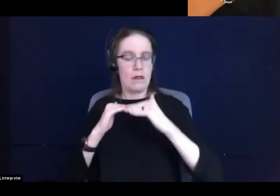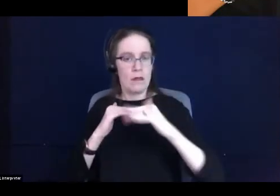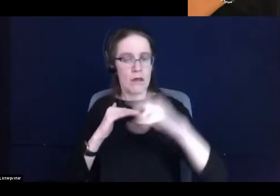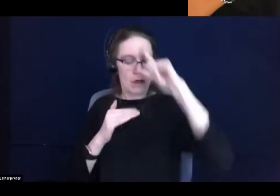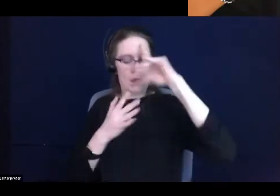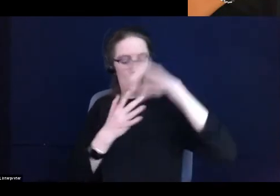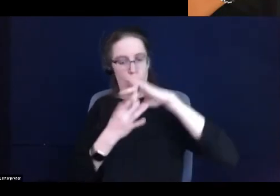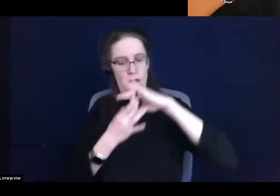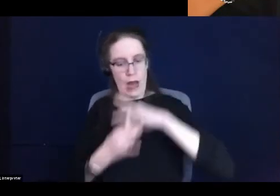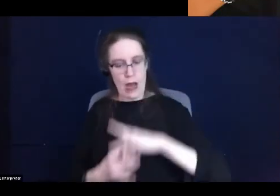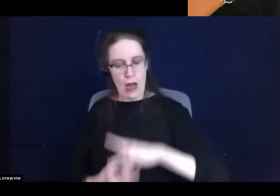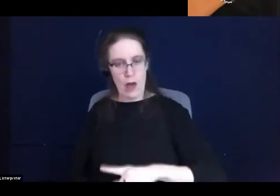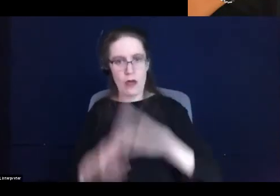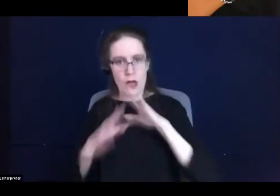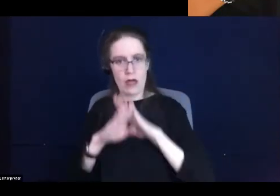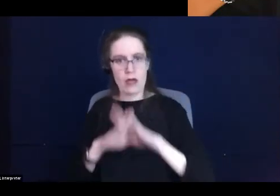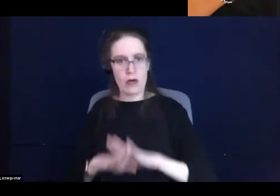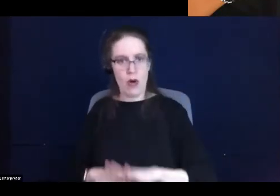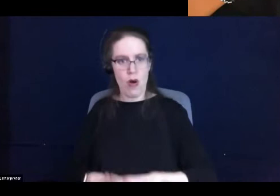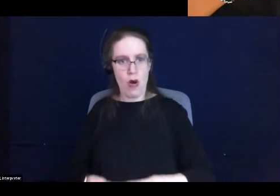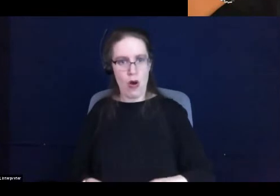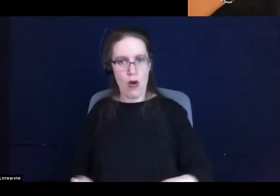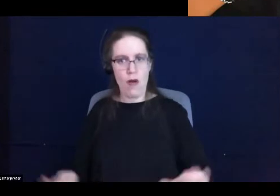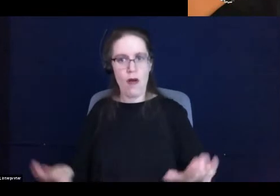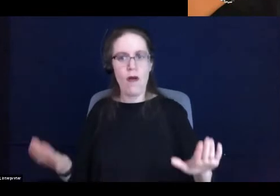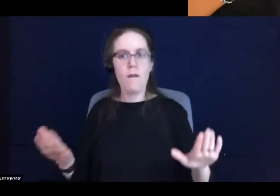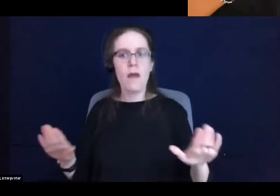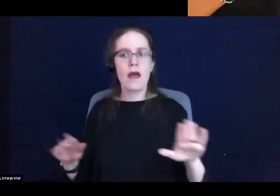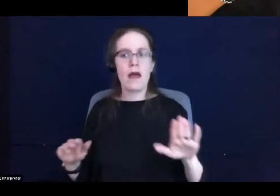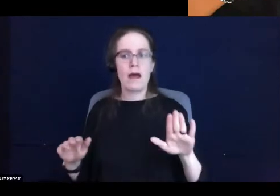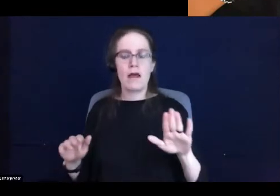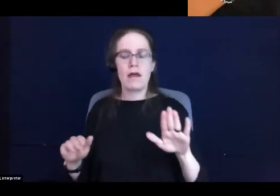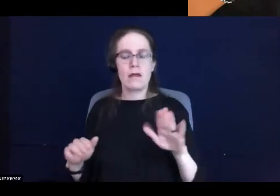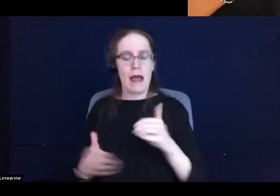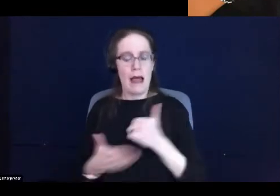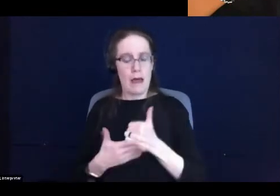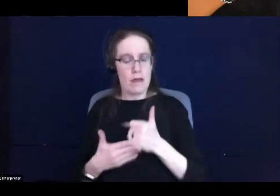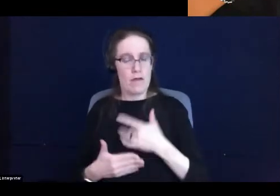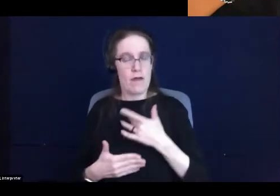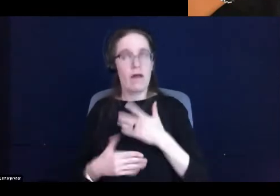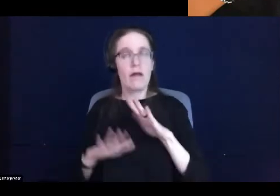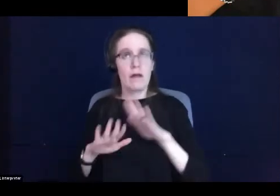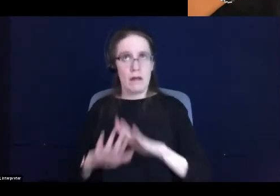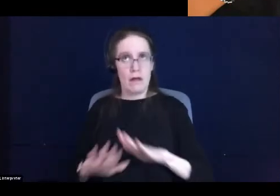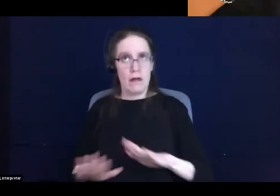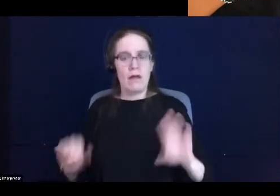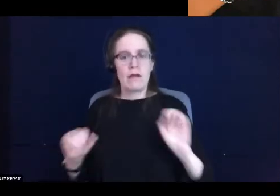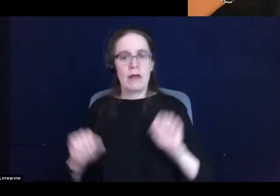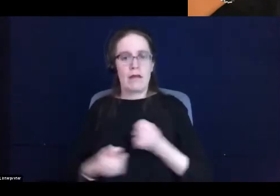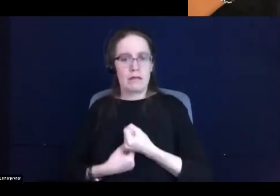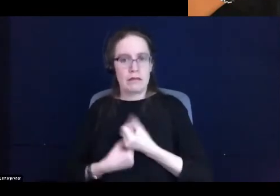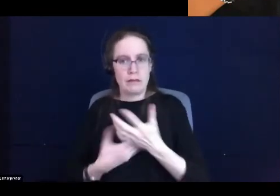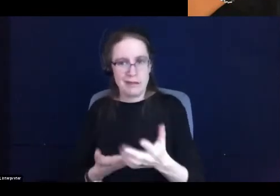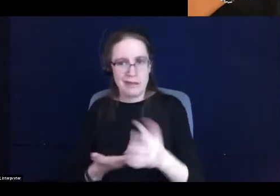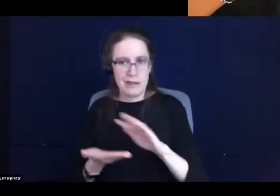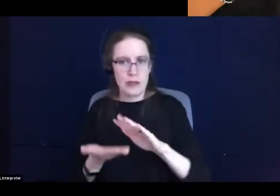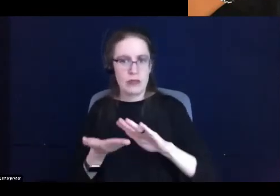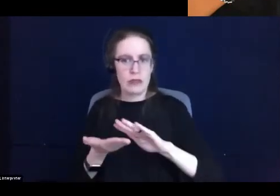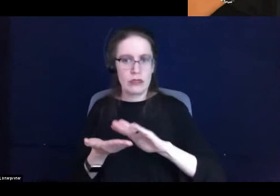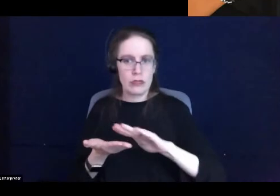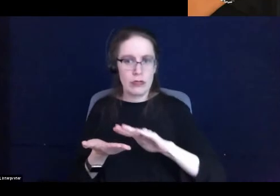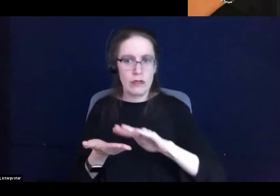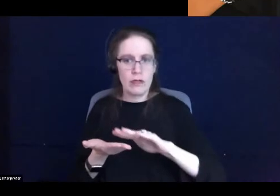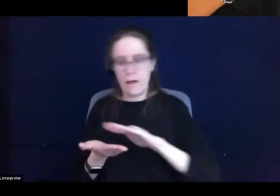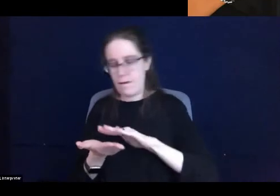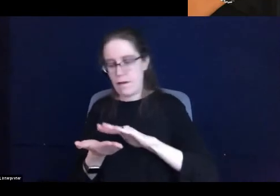calm down and be able to express yourself. As I'm saying, it can be something that you put in the